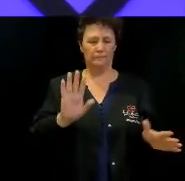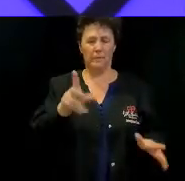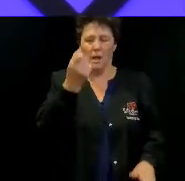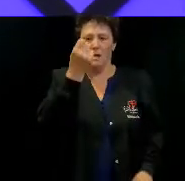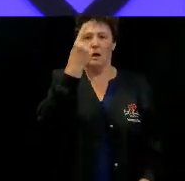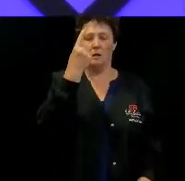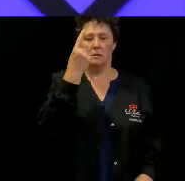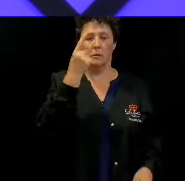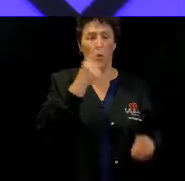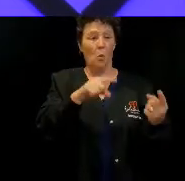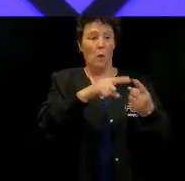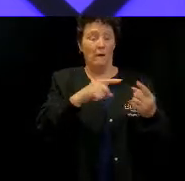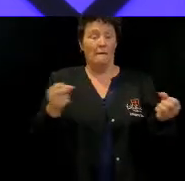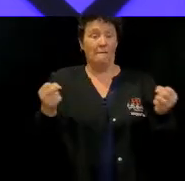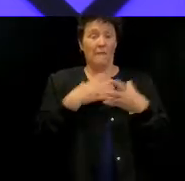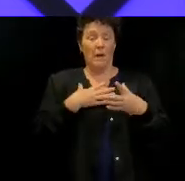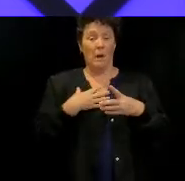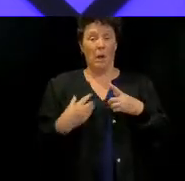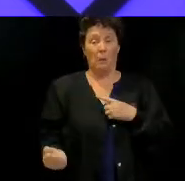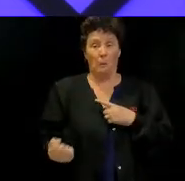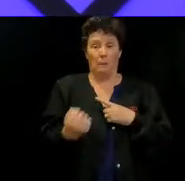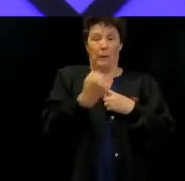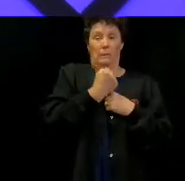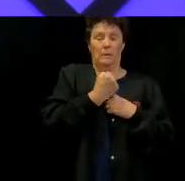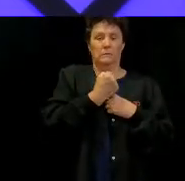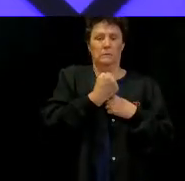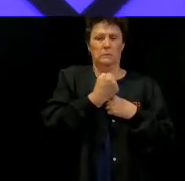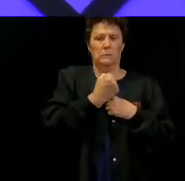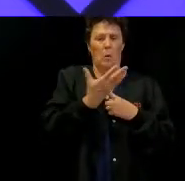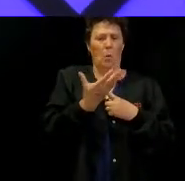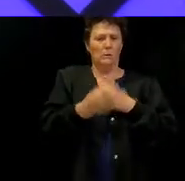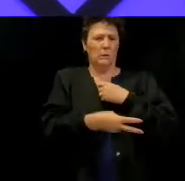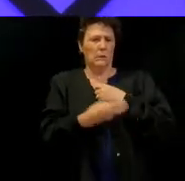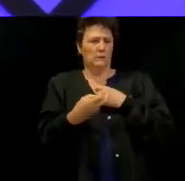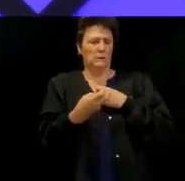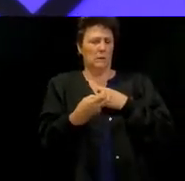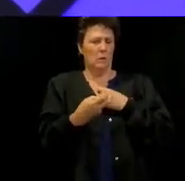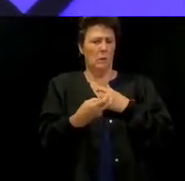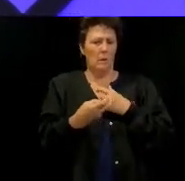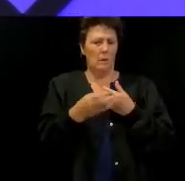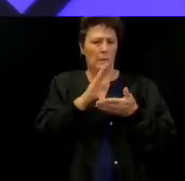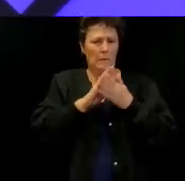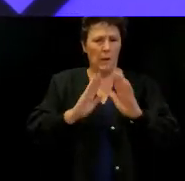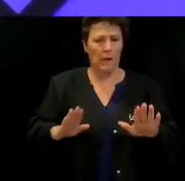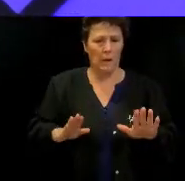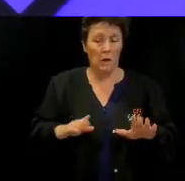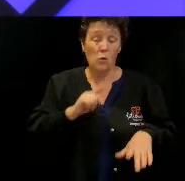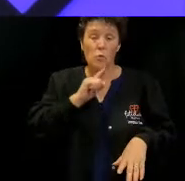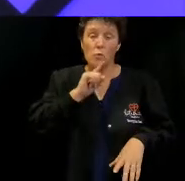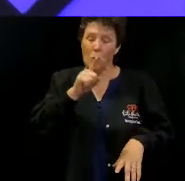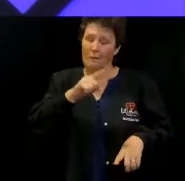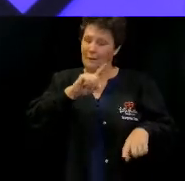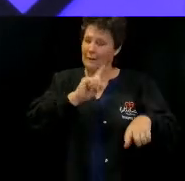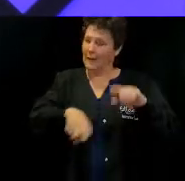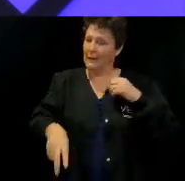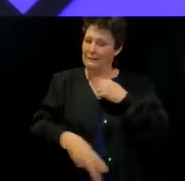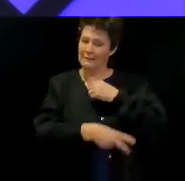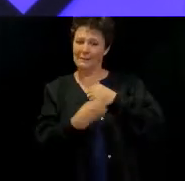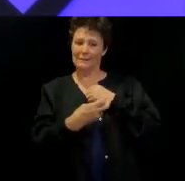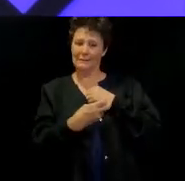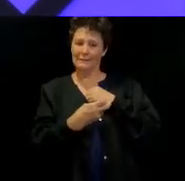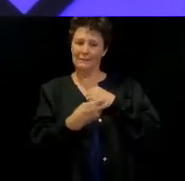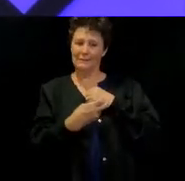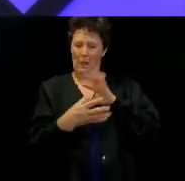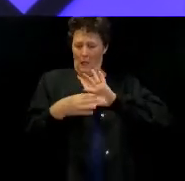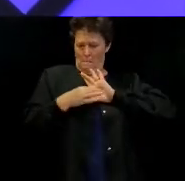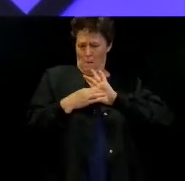fear is attacking, it's trying to take away your peace. It really can't take it away because it already belongs